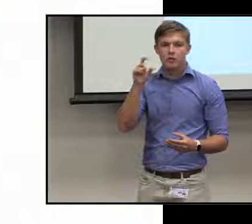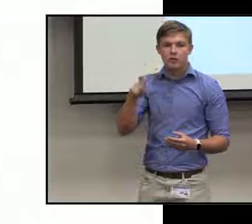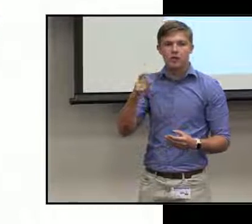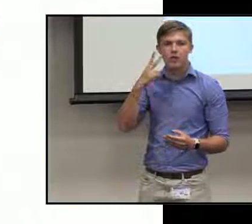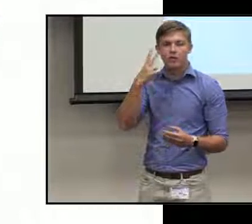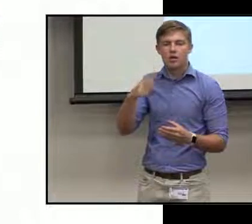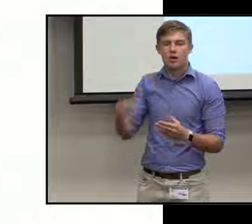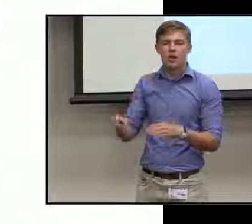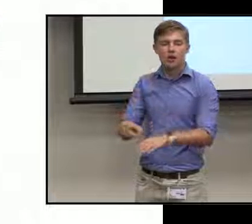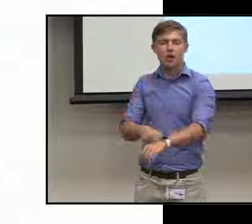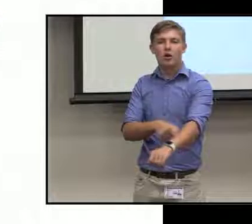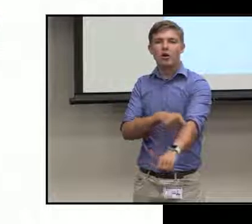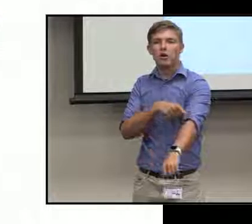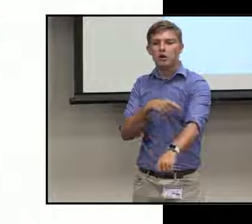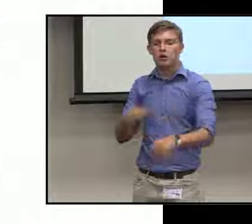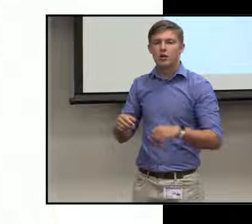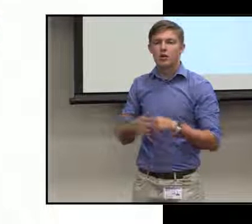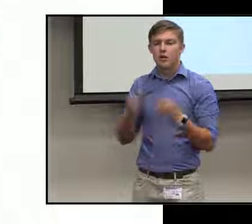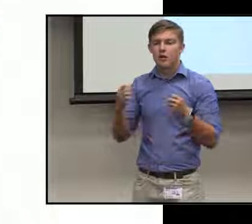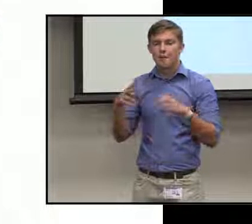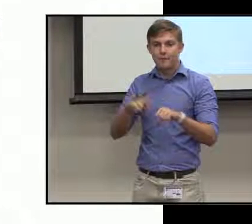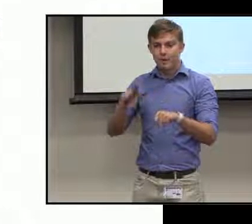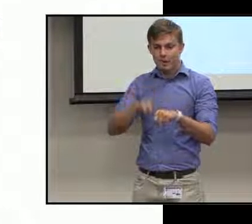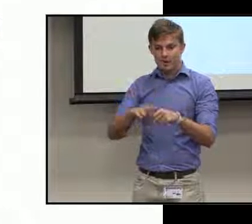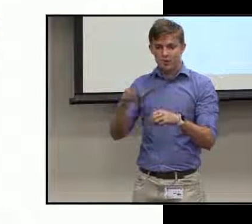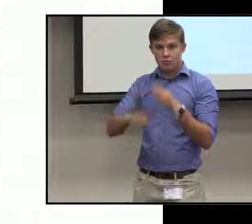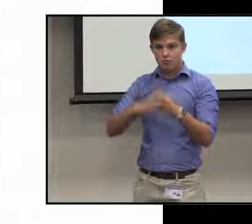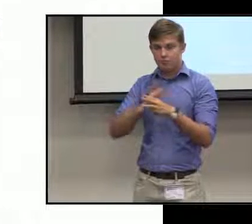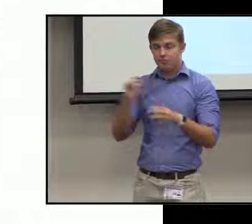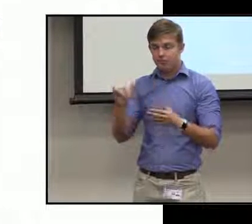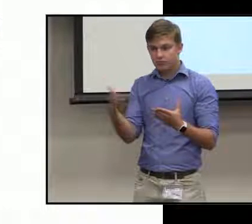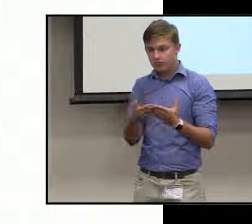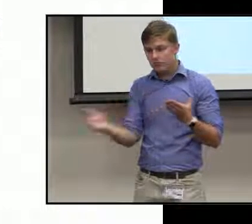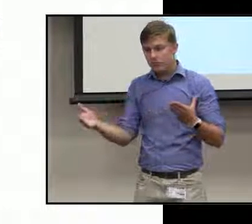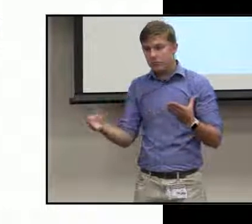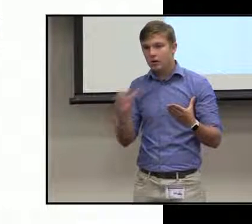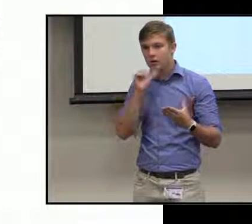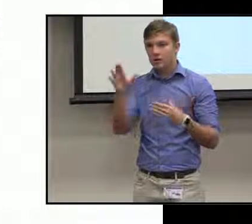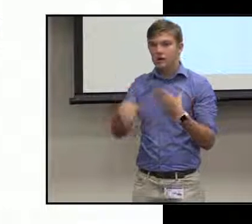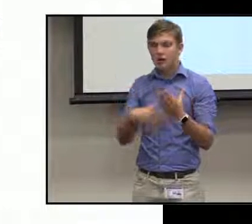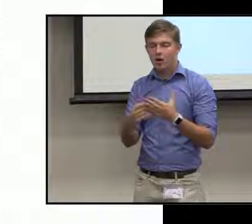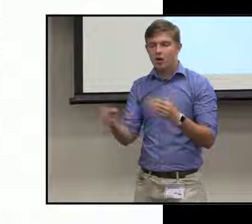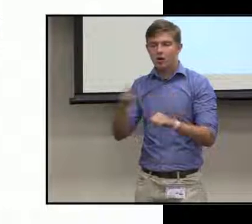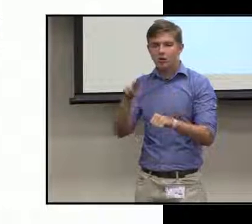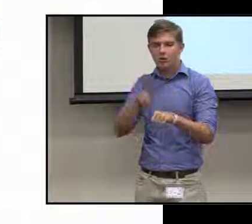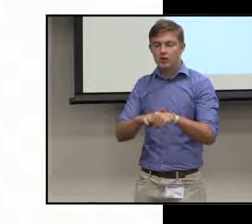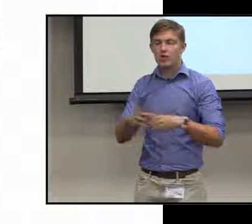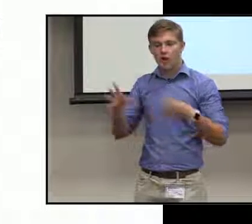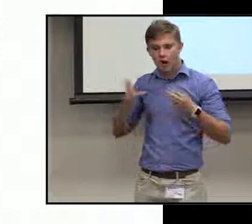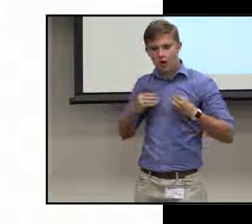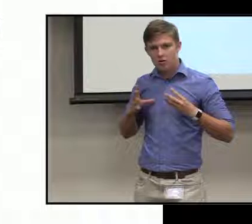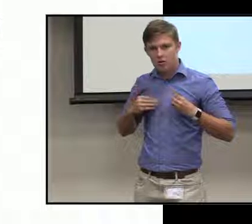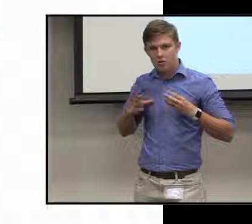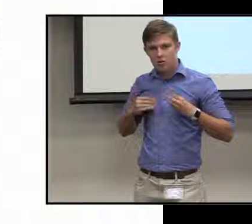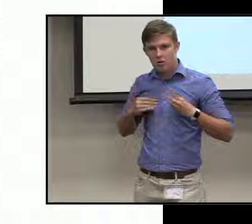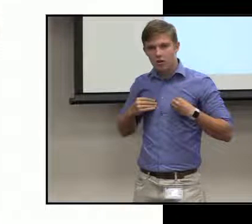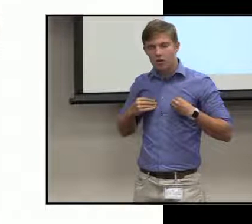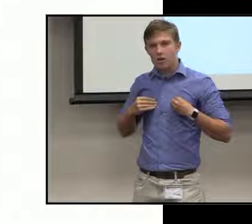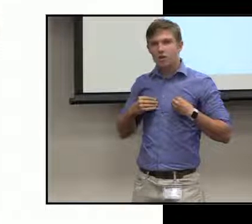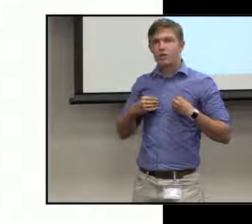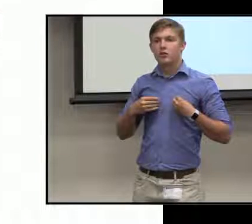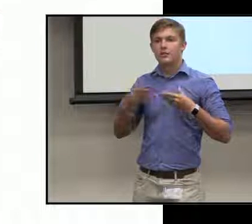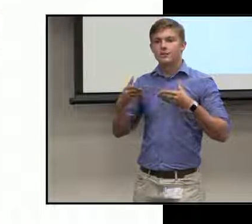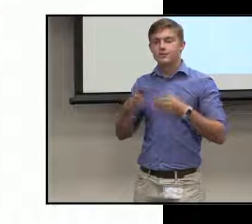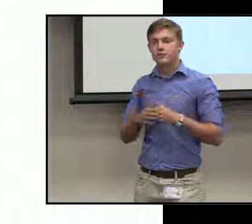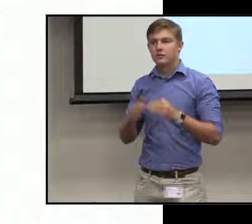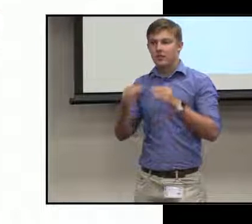way, there are many nations in the world that are like this. Certainly not all nations are receptive. They are less receptive, and New